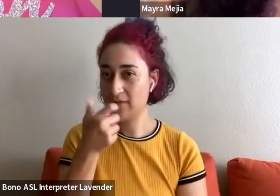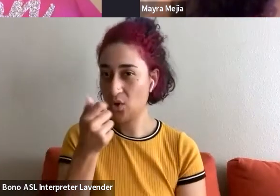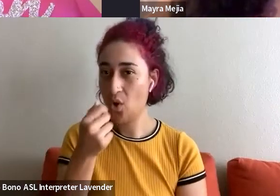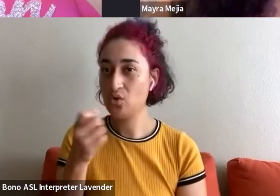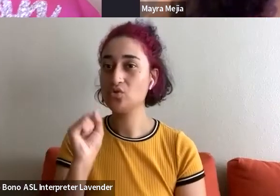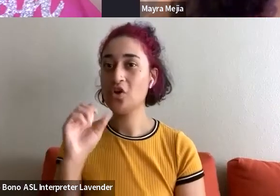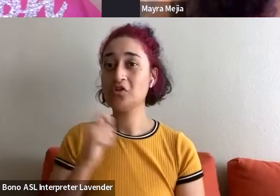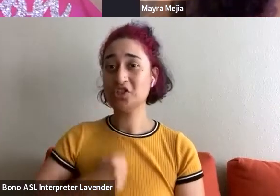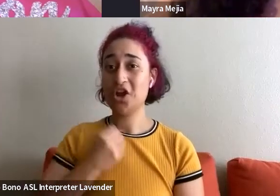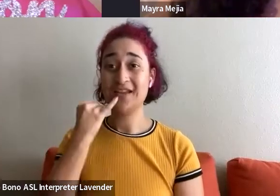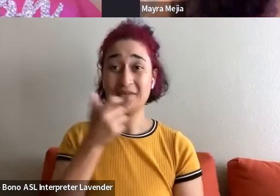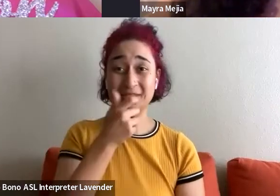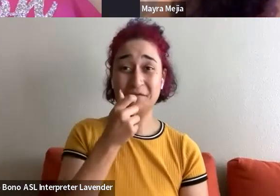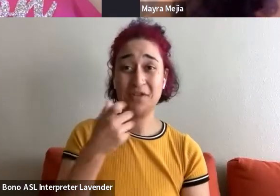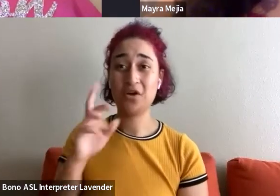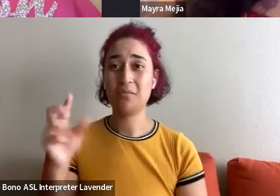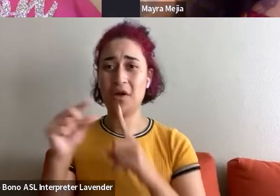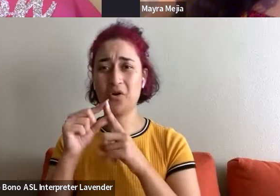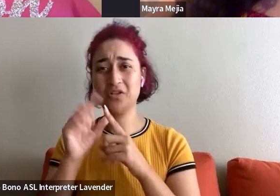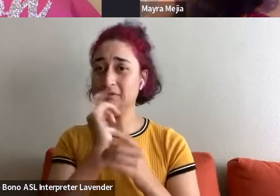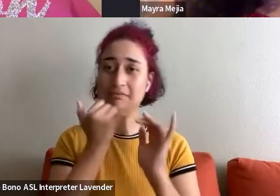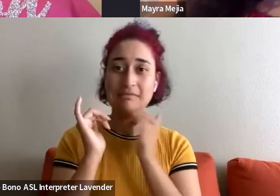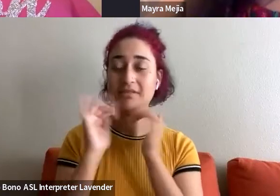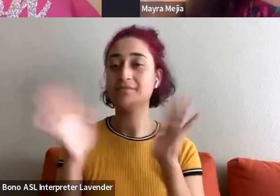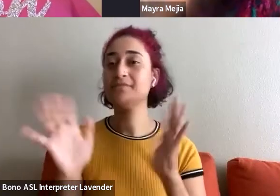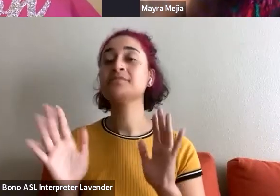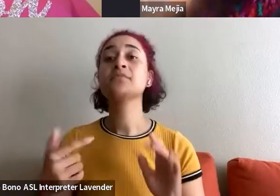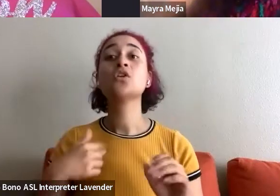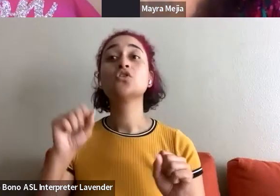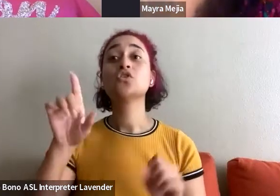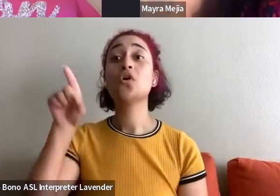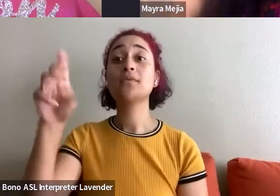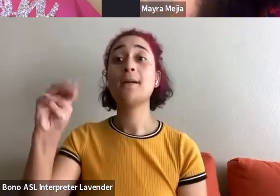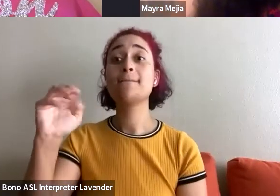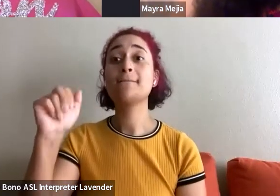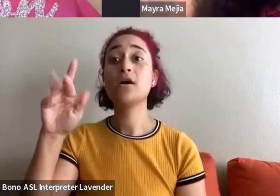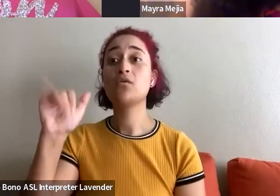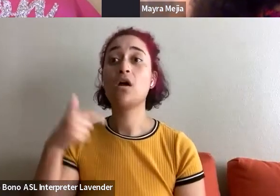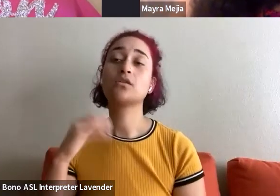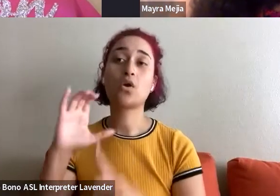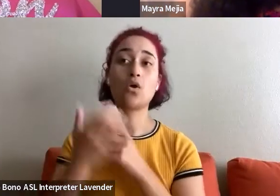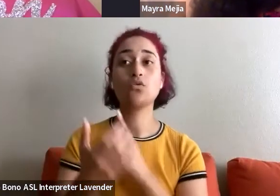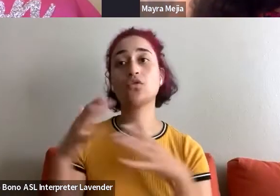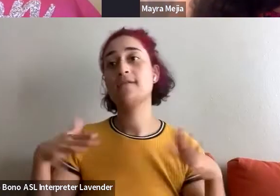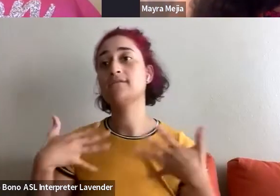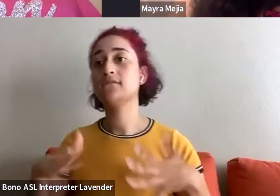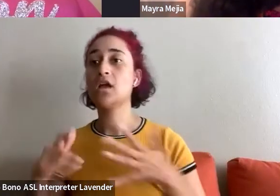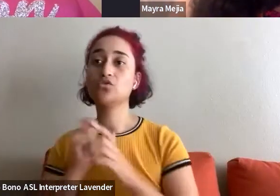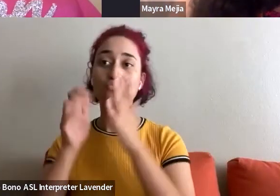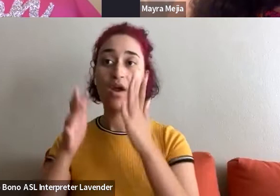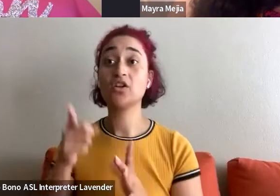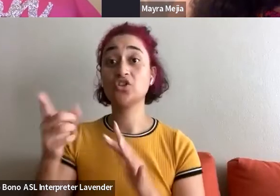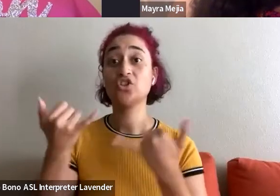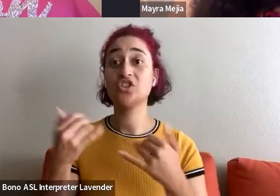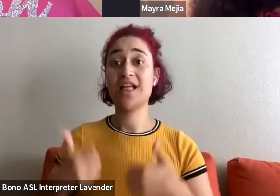bit or I'm sniffling. So she's a fashion and culture writer and editor, and she currently resides